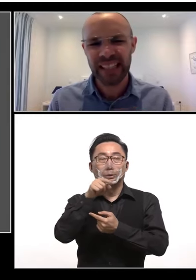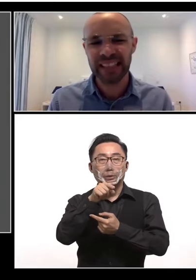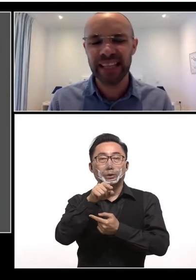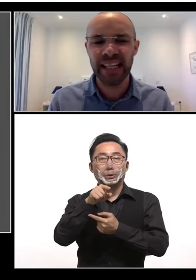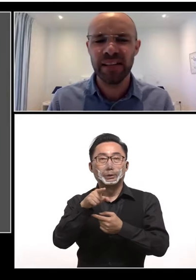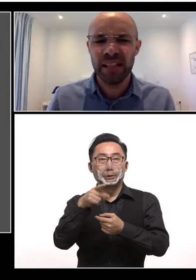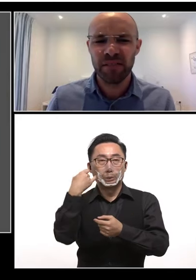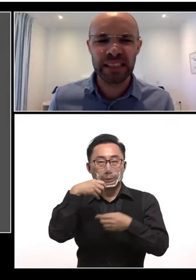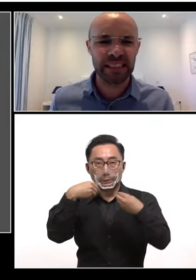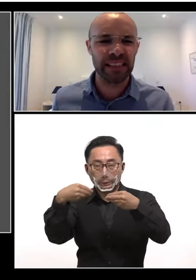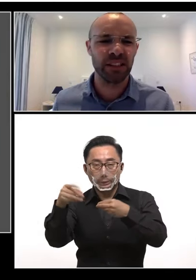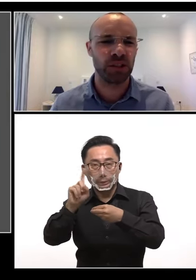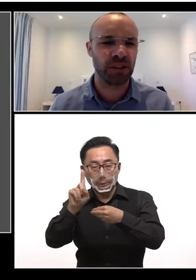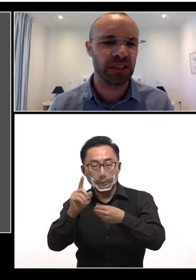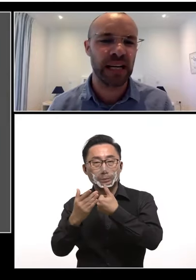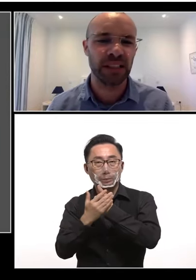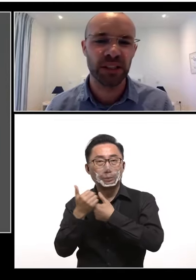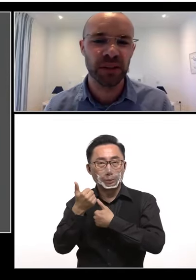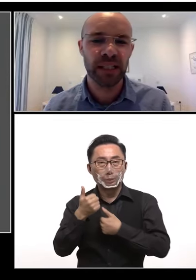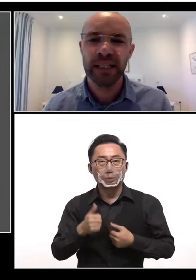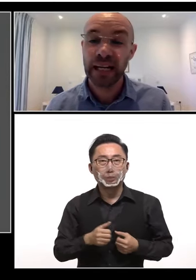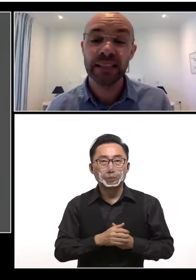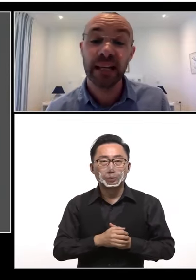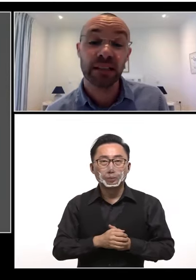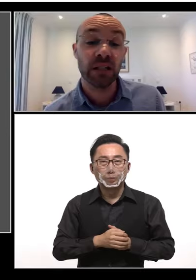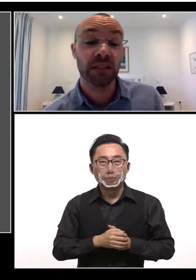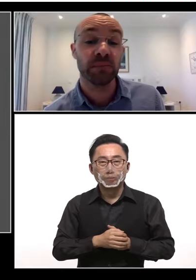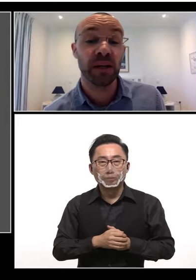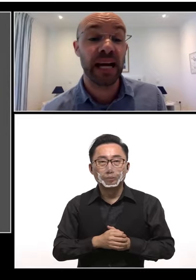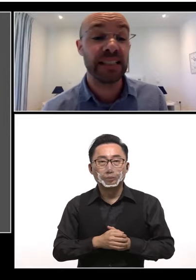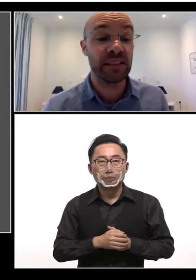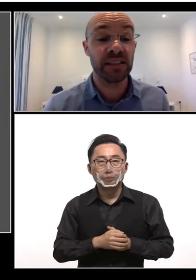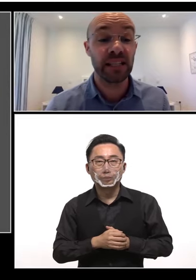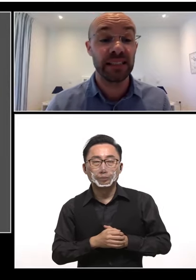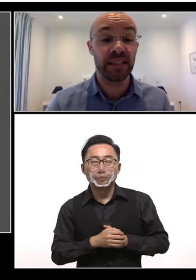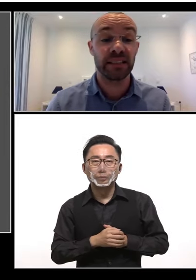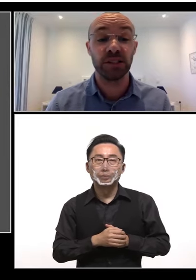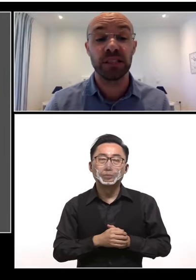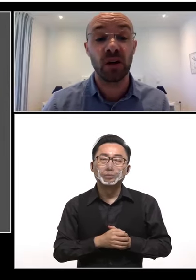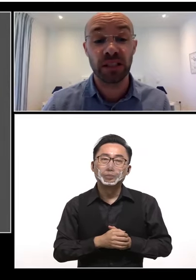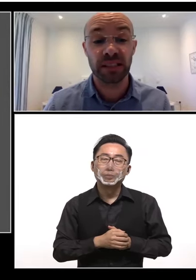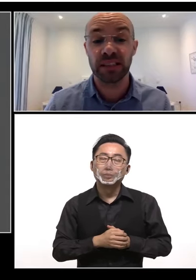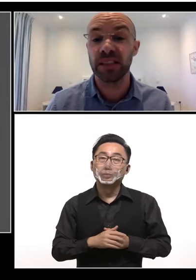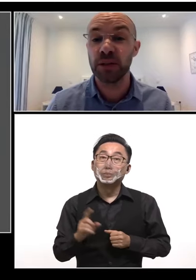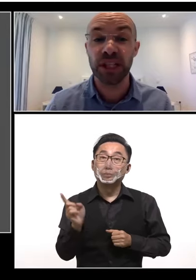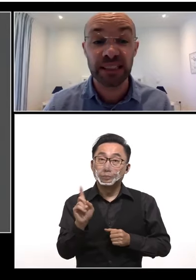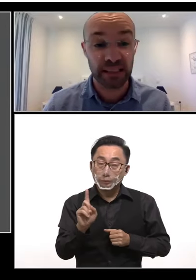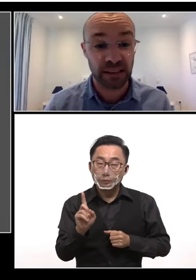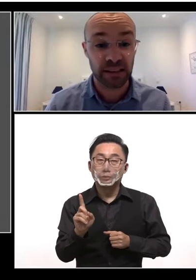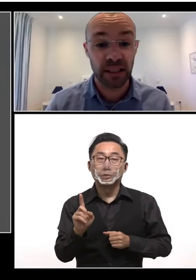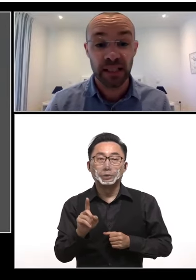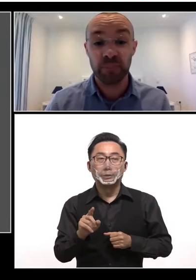is that sticky, viscous and destructive attitude handed down to us by the 18th and 19th century colonists and